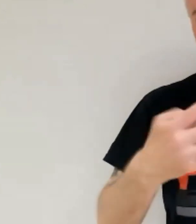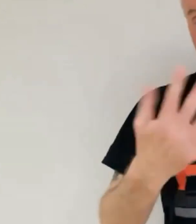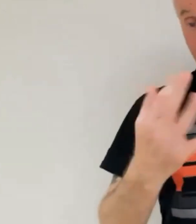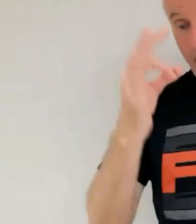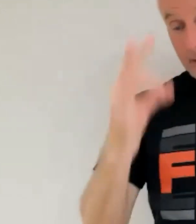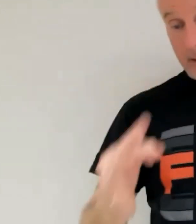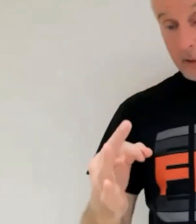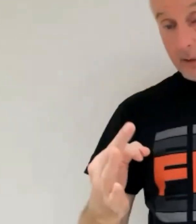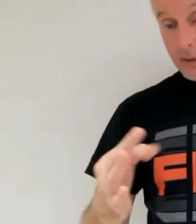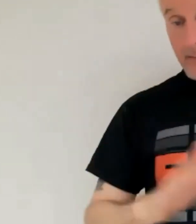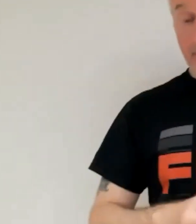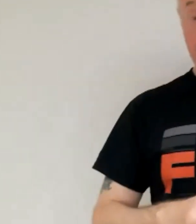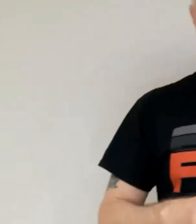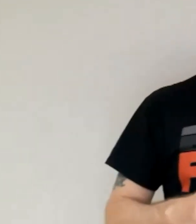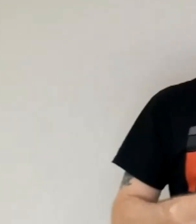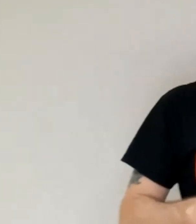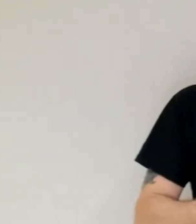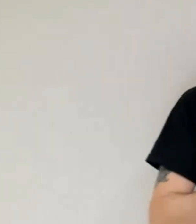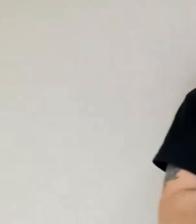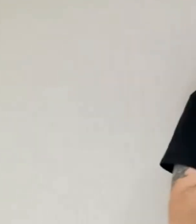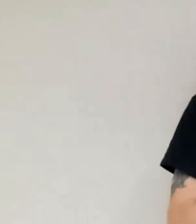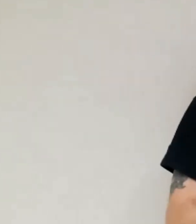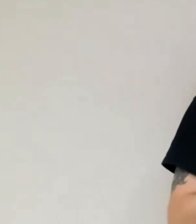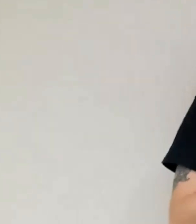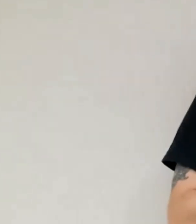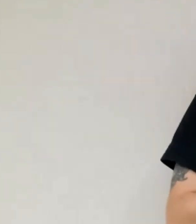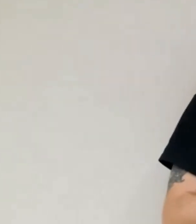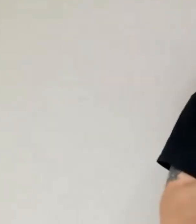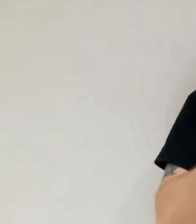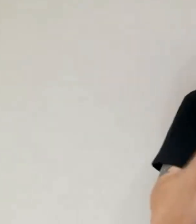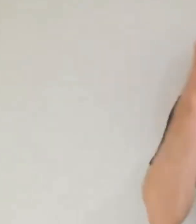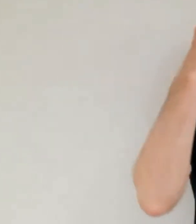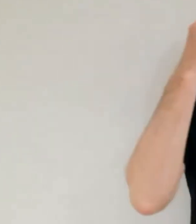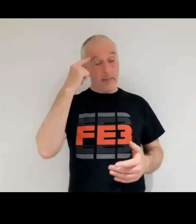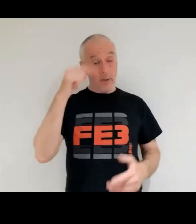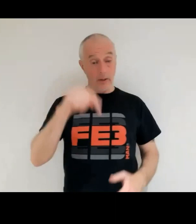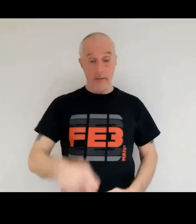at a quarter of the price is probably a sensible thing to do.